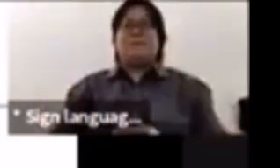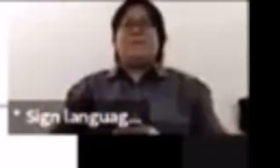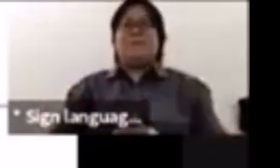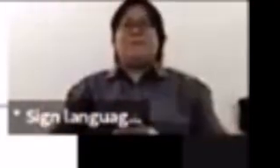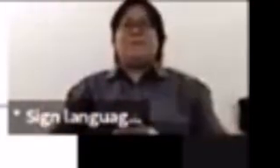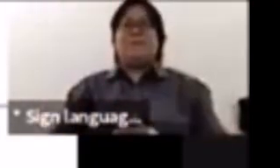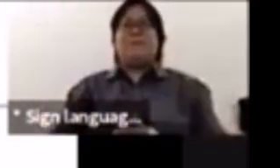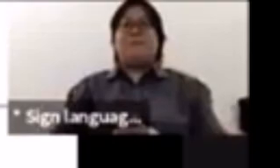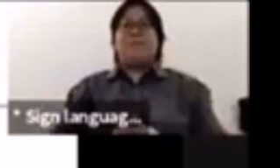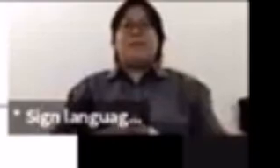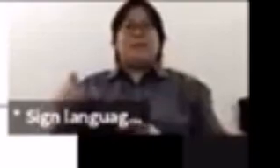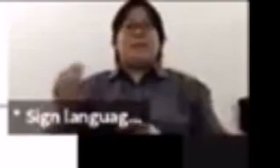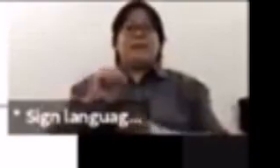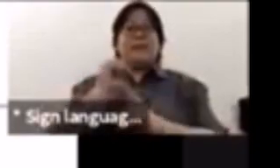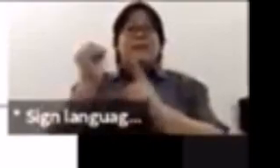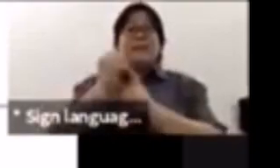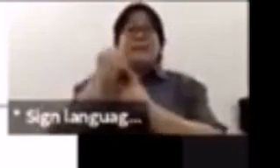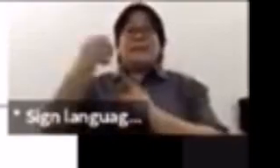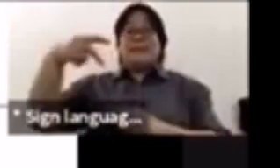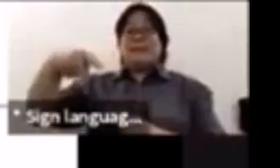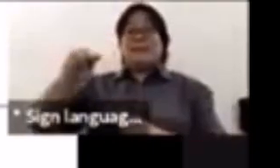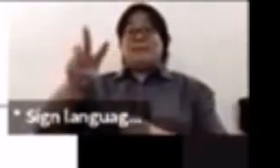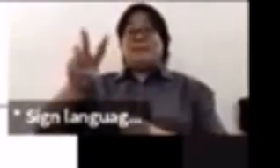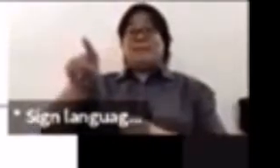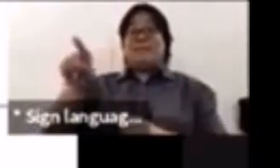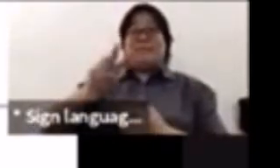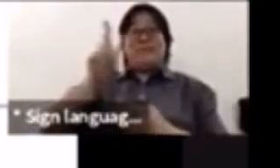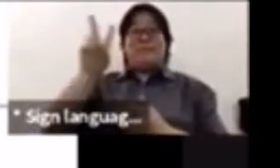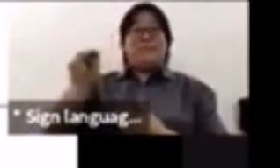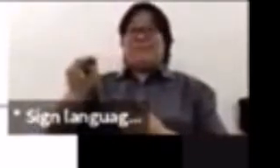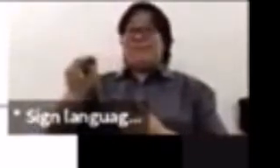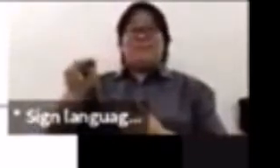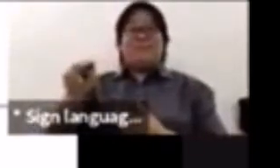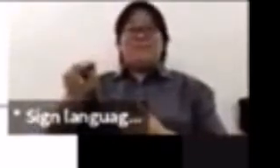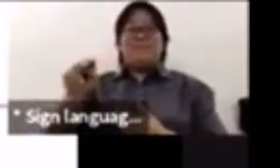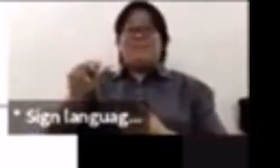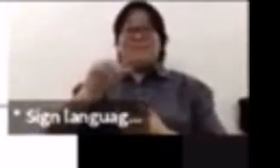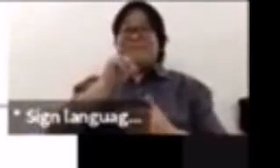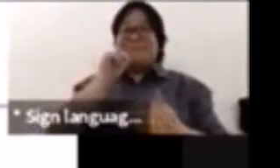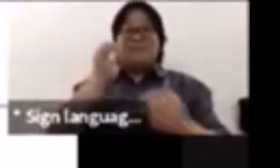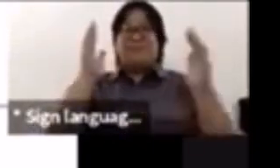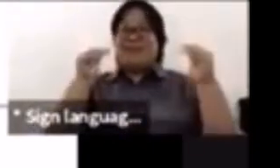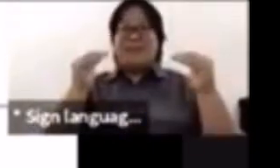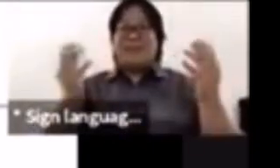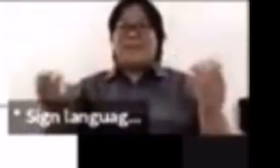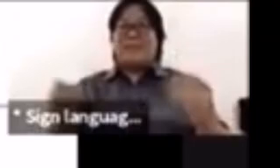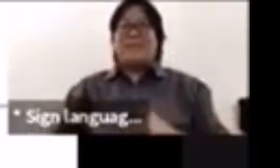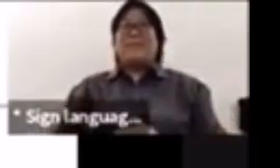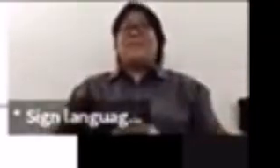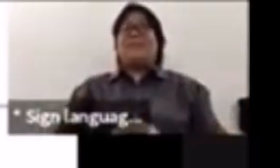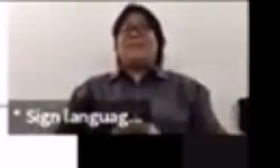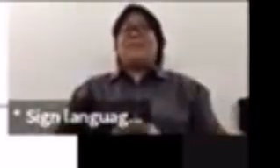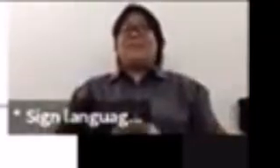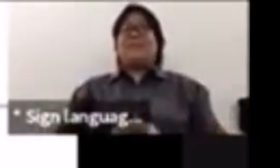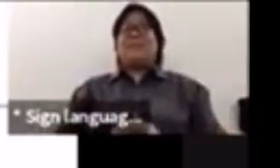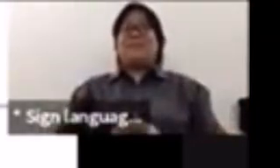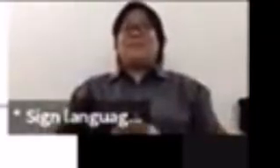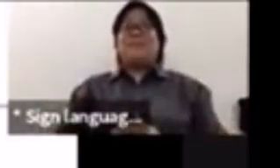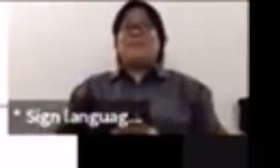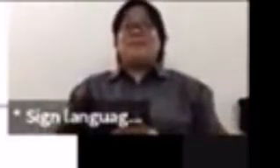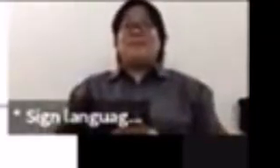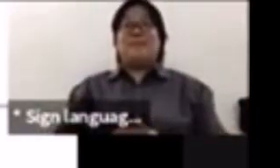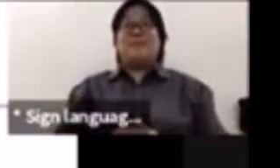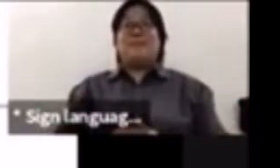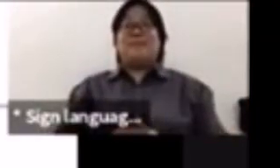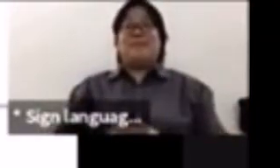And the situation of Vietnam for people with disability in Vietnam is not hopeful, as